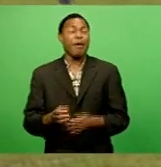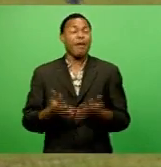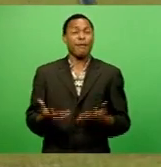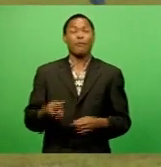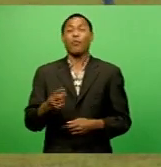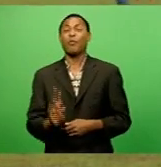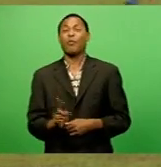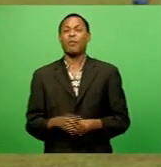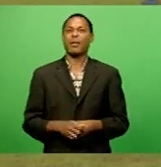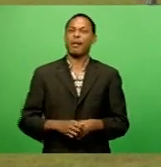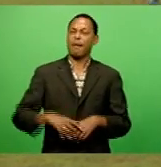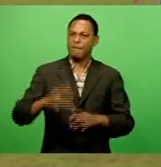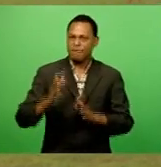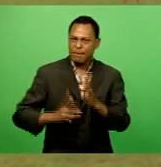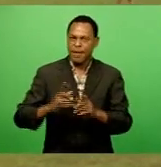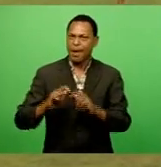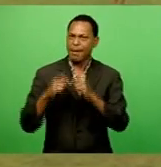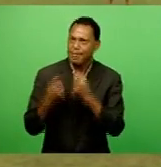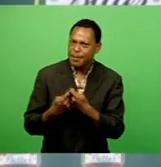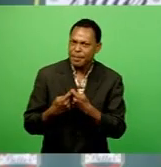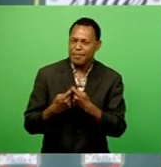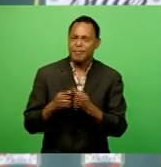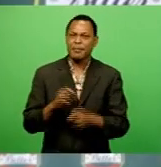and Fire. We will be going against